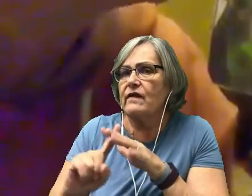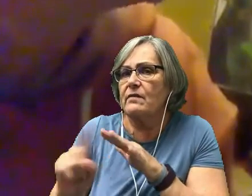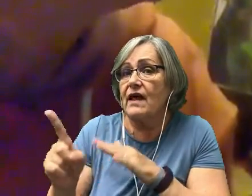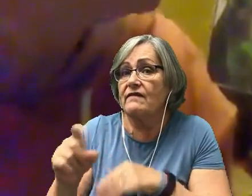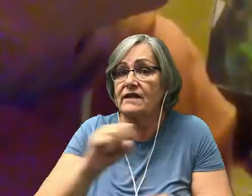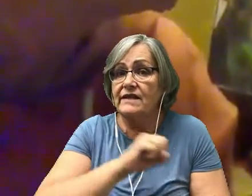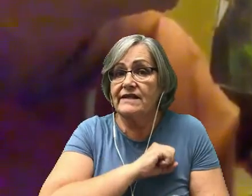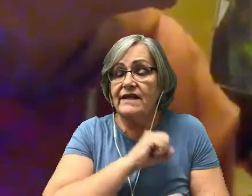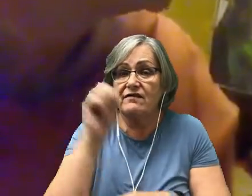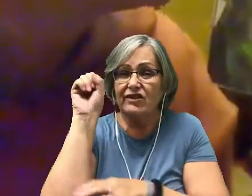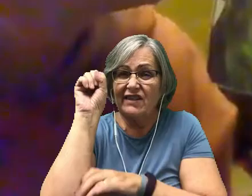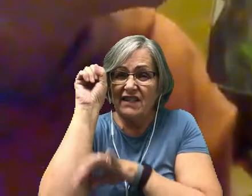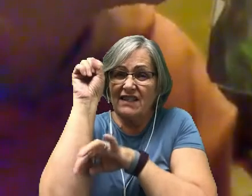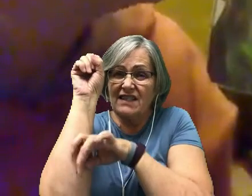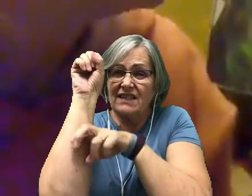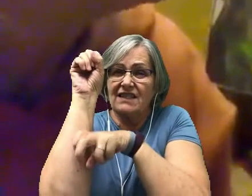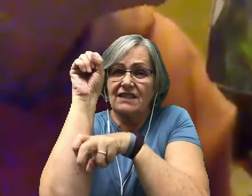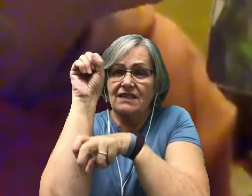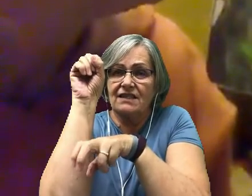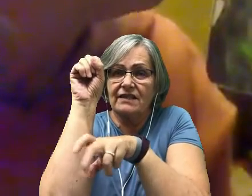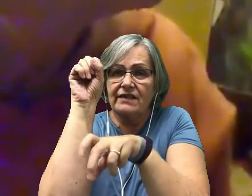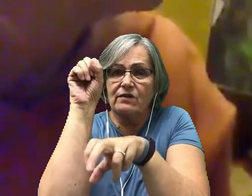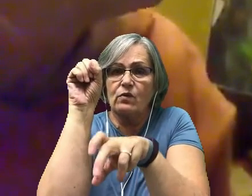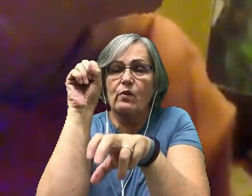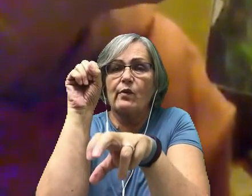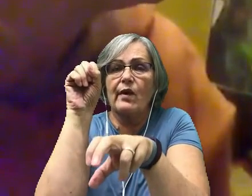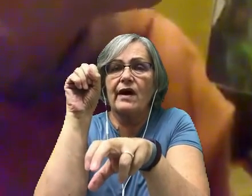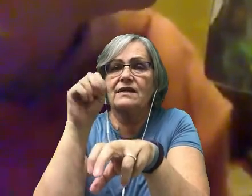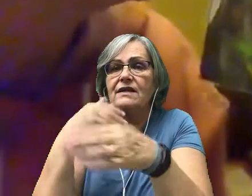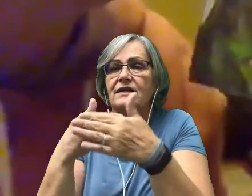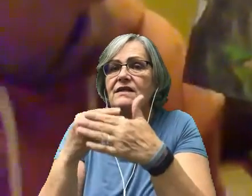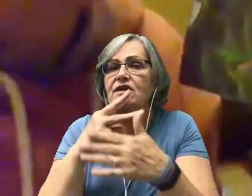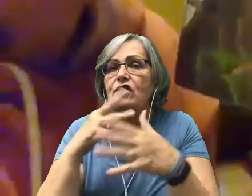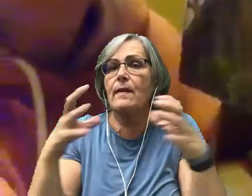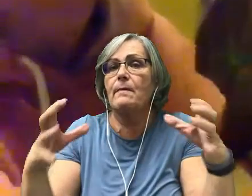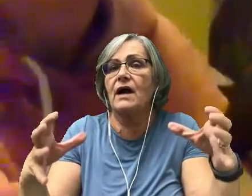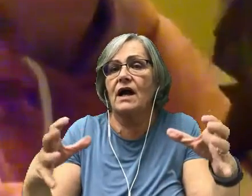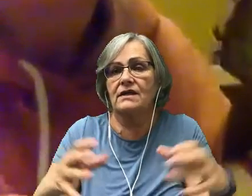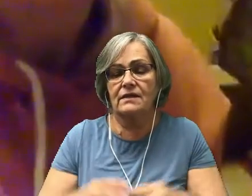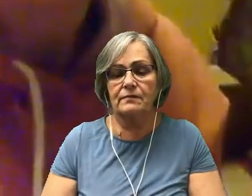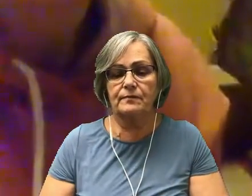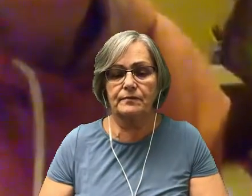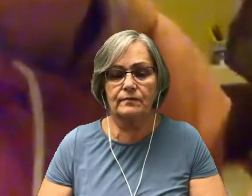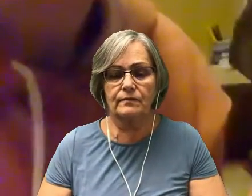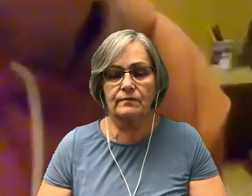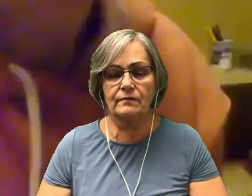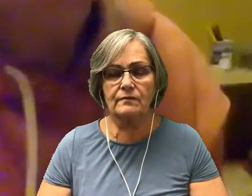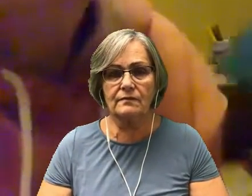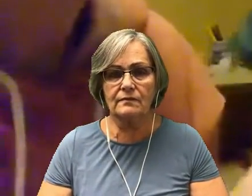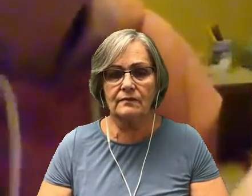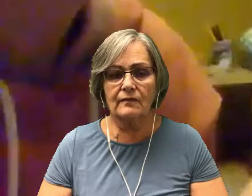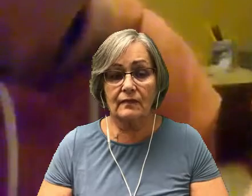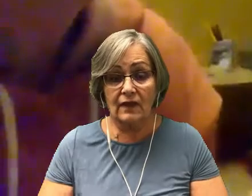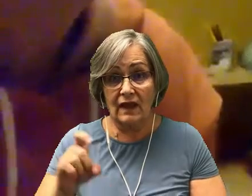and Gray Squirrel left, Sassafras climbed out of the log and walked to the edge of Willow Pond.